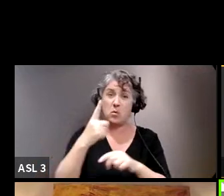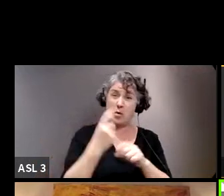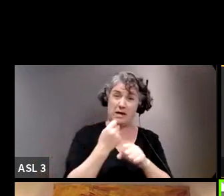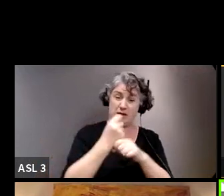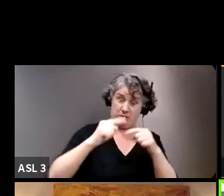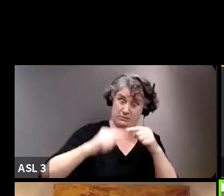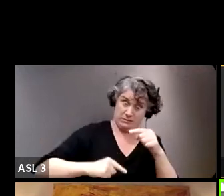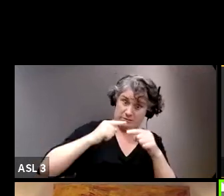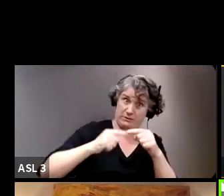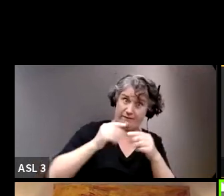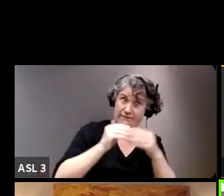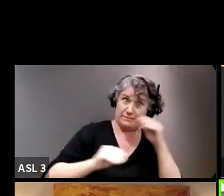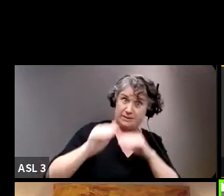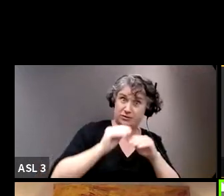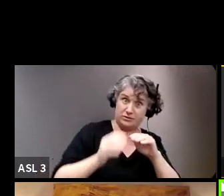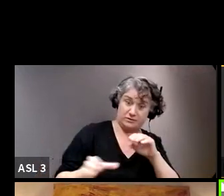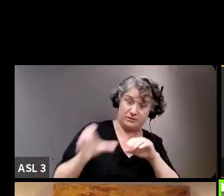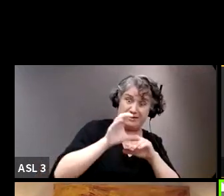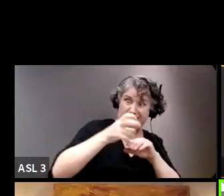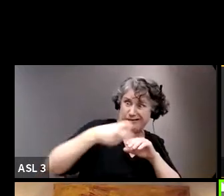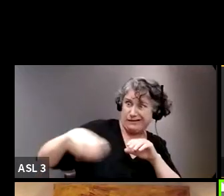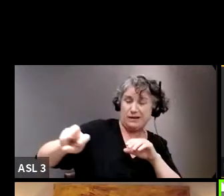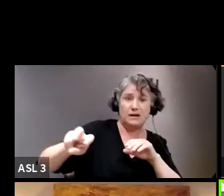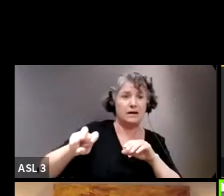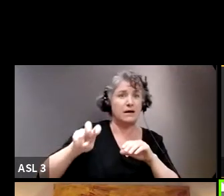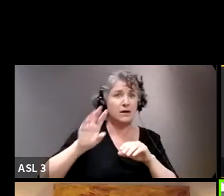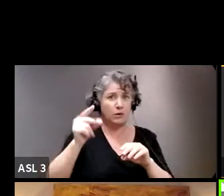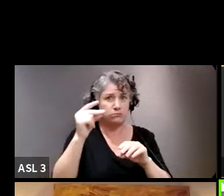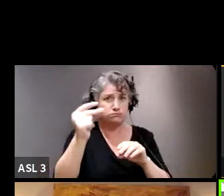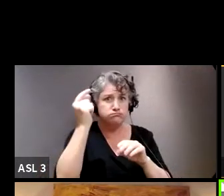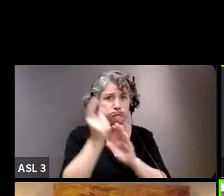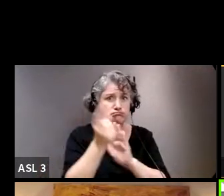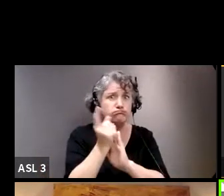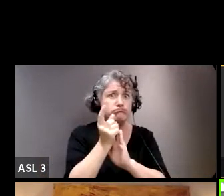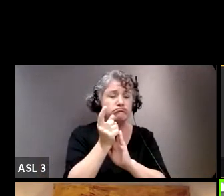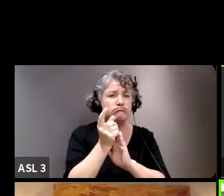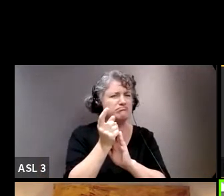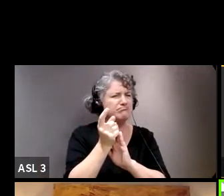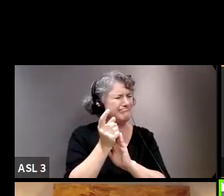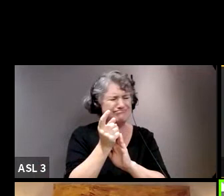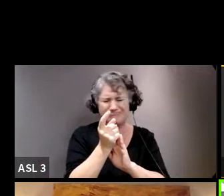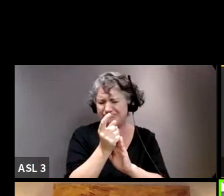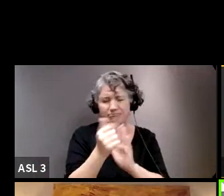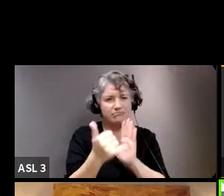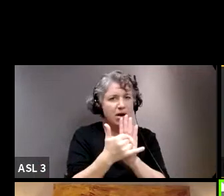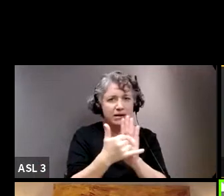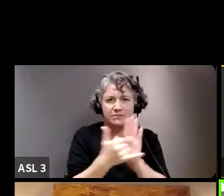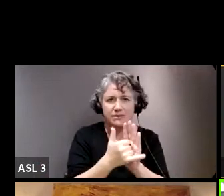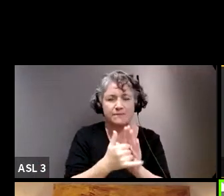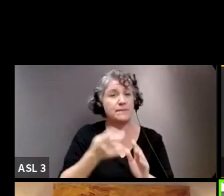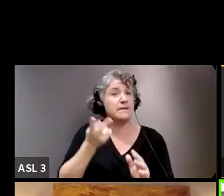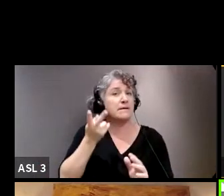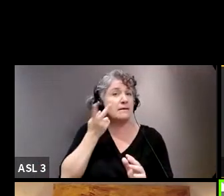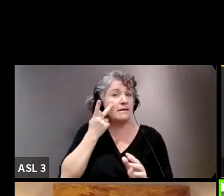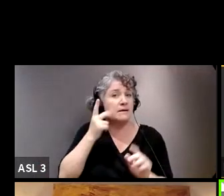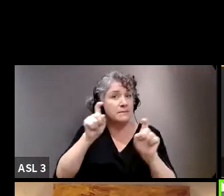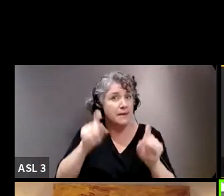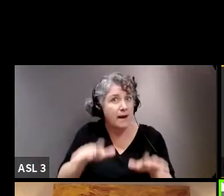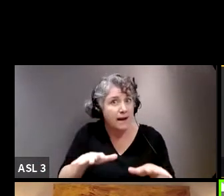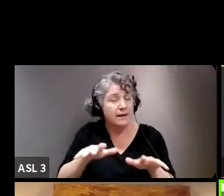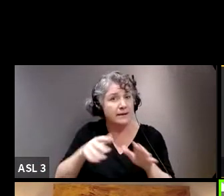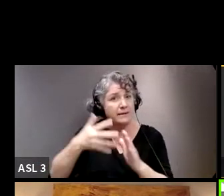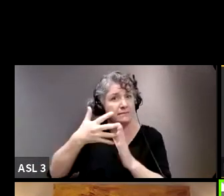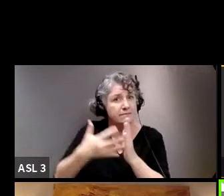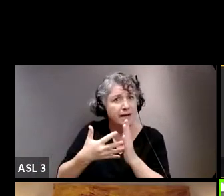it's not going to happen in six months and despite the best efforts it's not going to happen with a pilot project it's going to take time and it's going to take